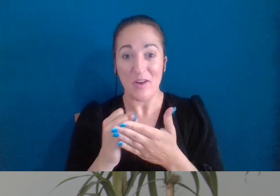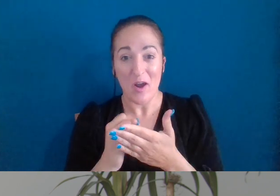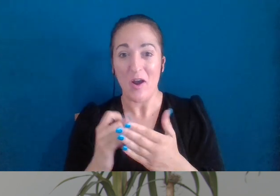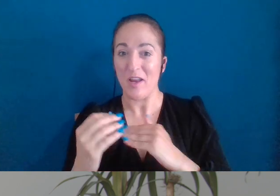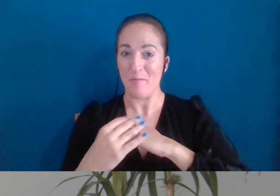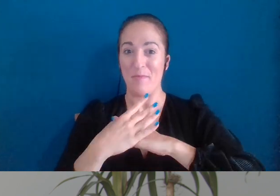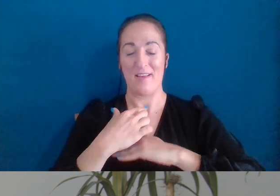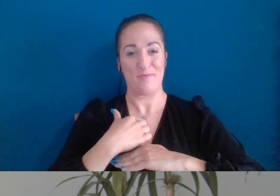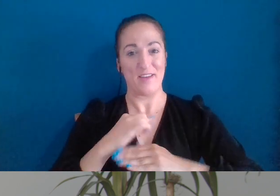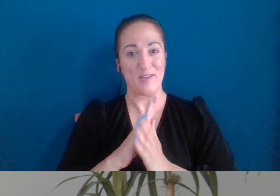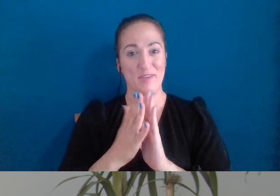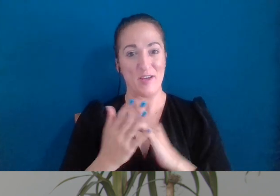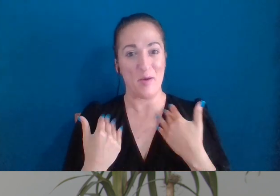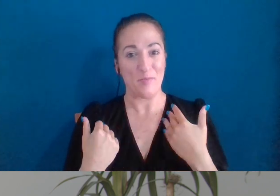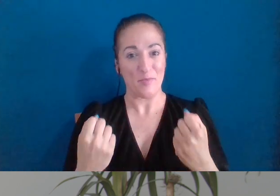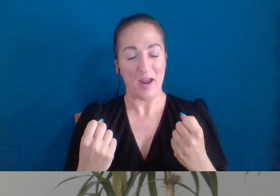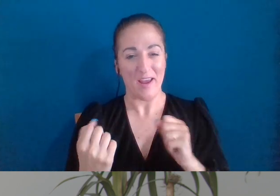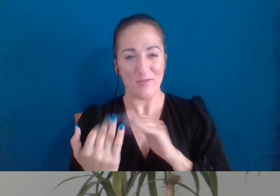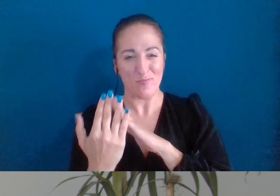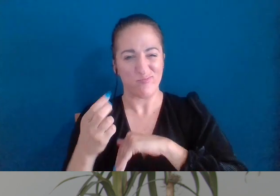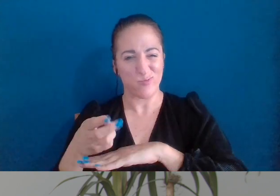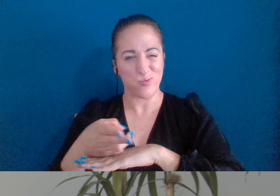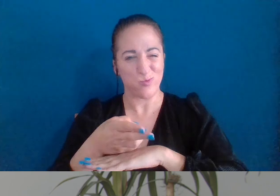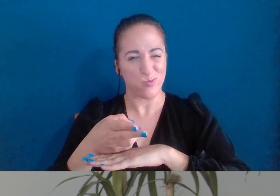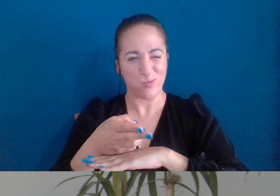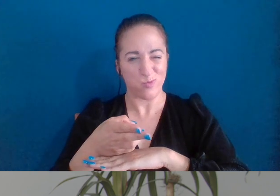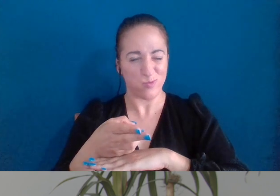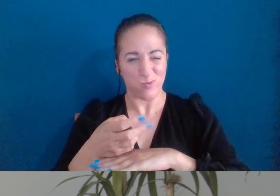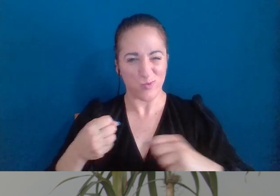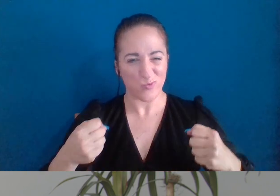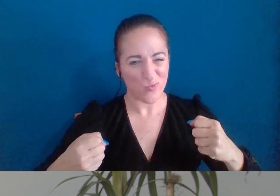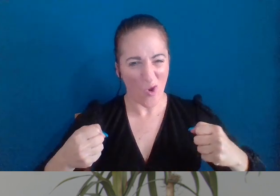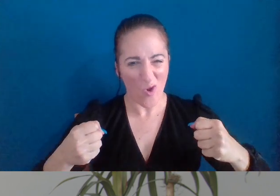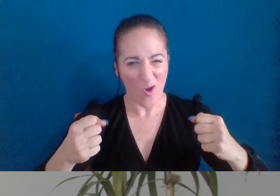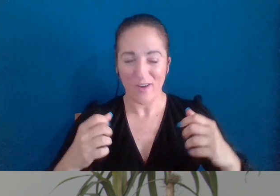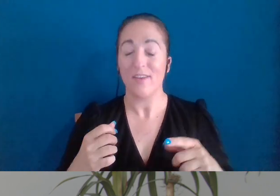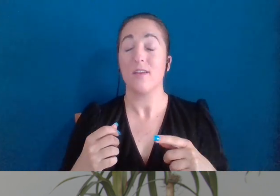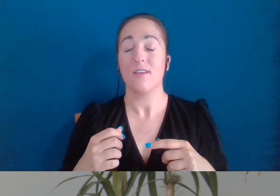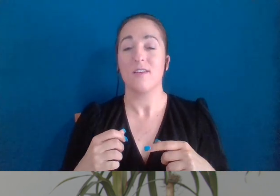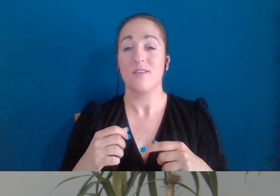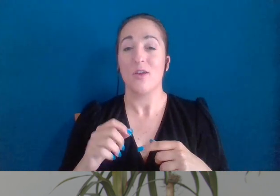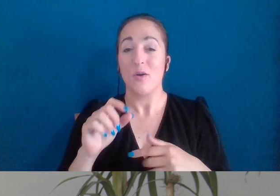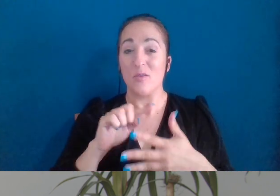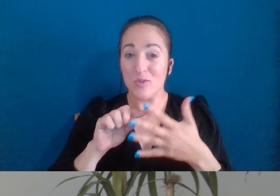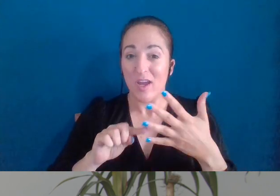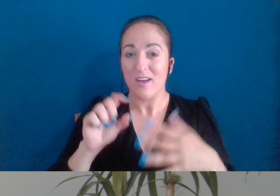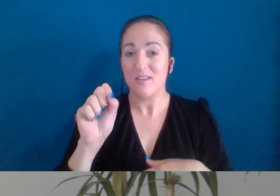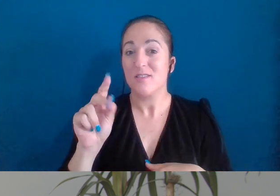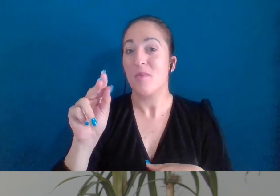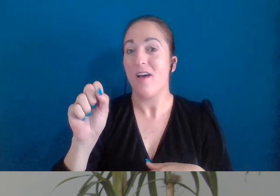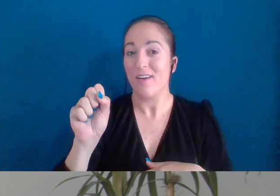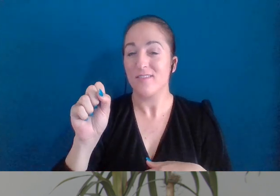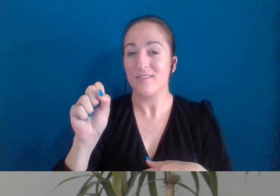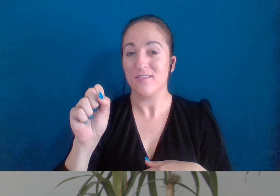you. So let's check our supplies. We have our printout, which will be